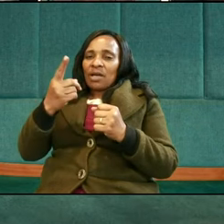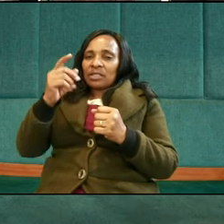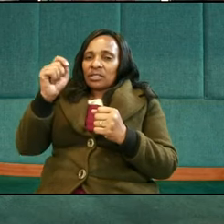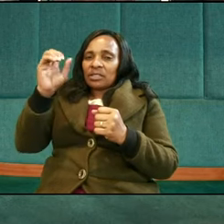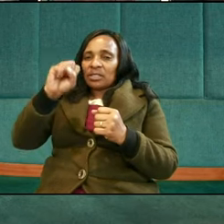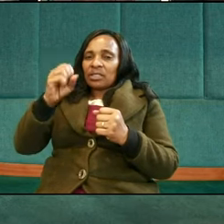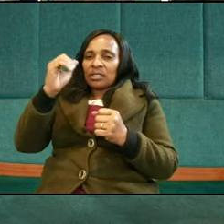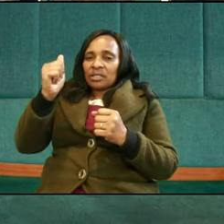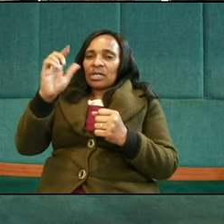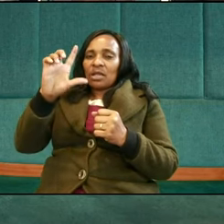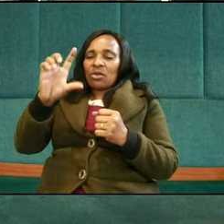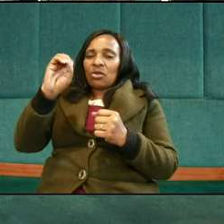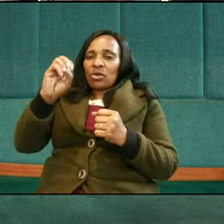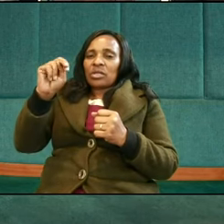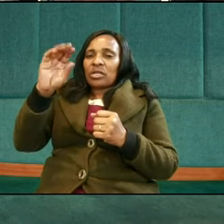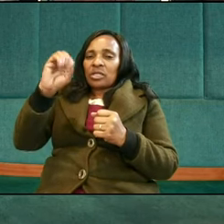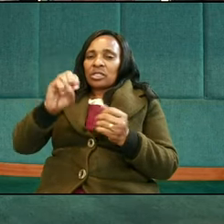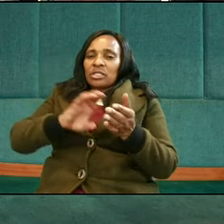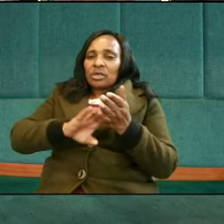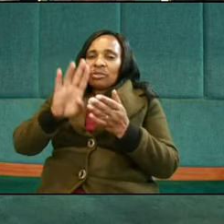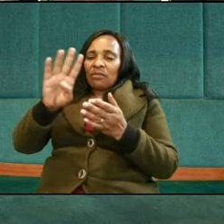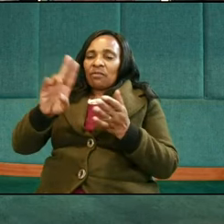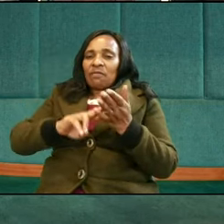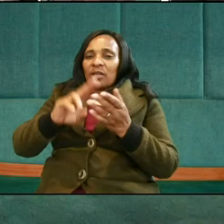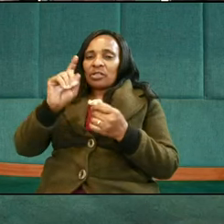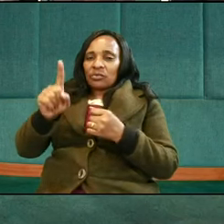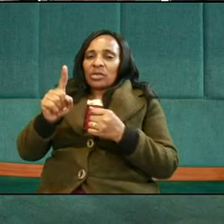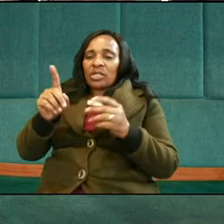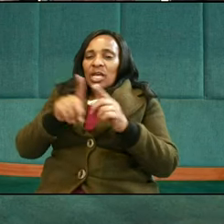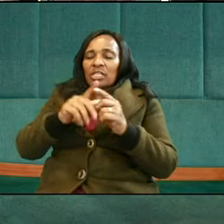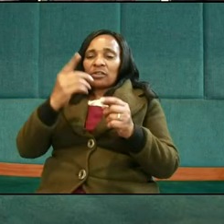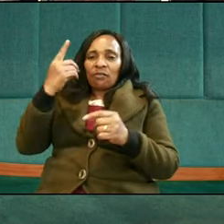First Thessalonians 4:1. 1 Thessalonians 4:1, and it says,